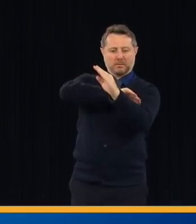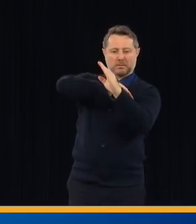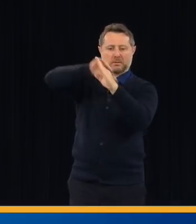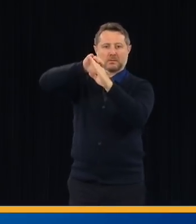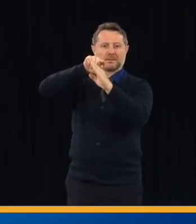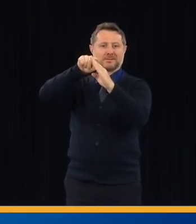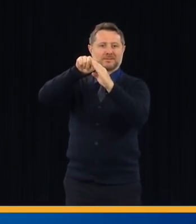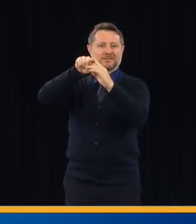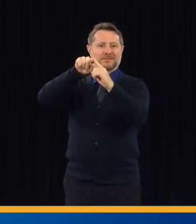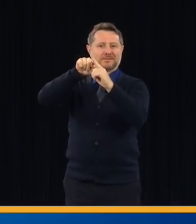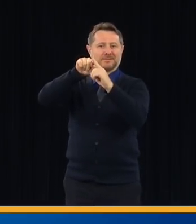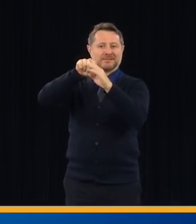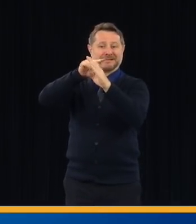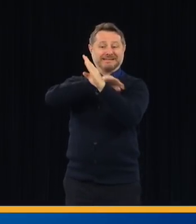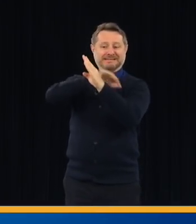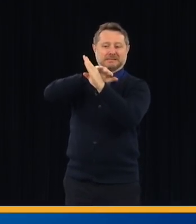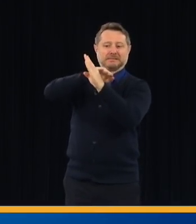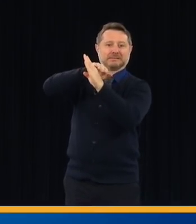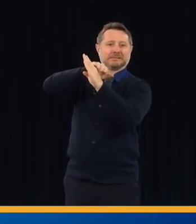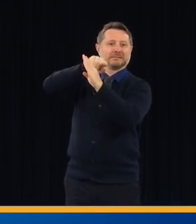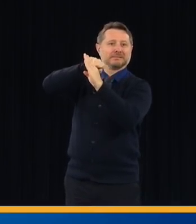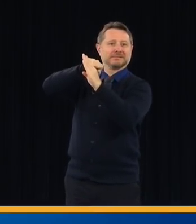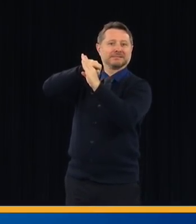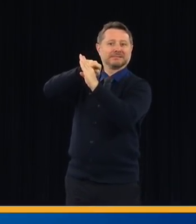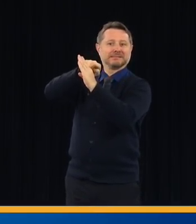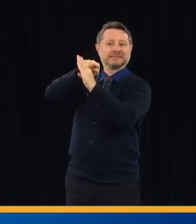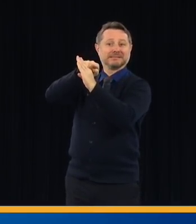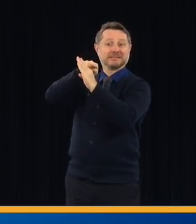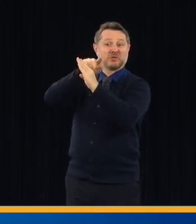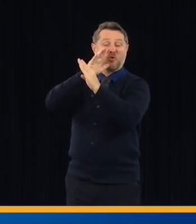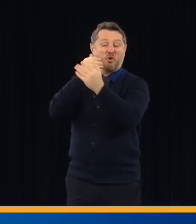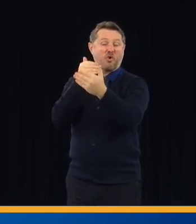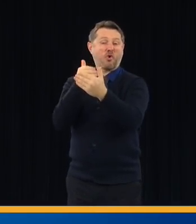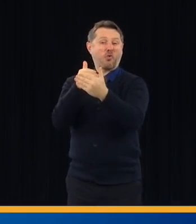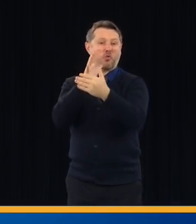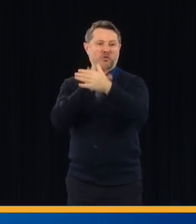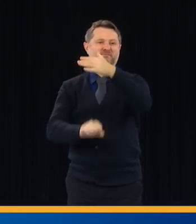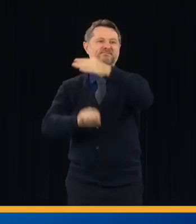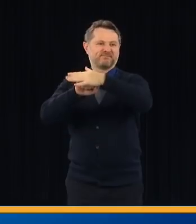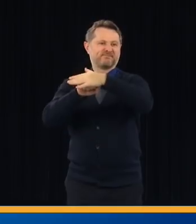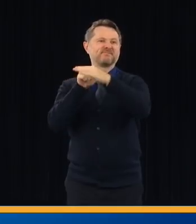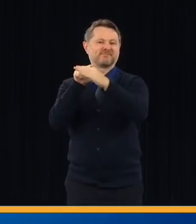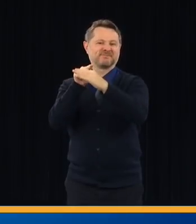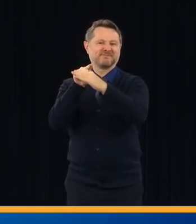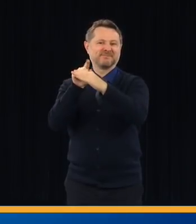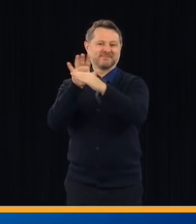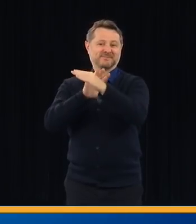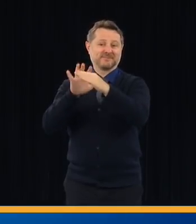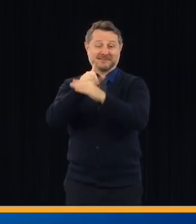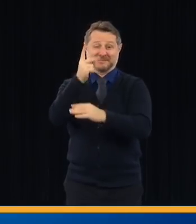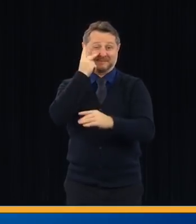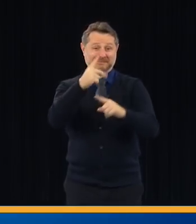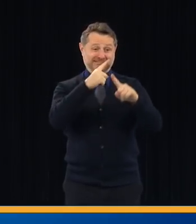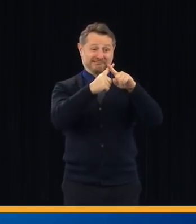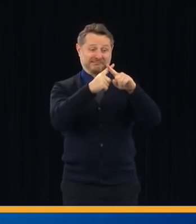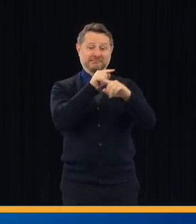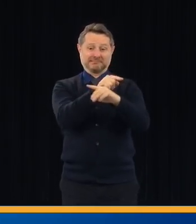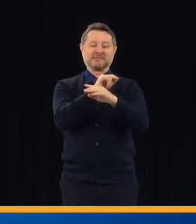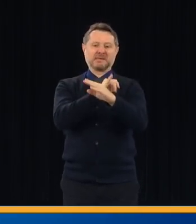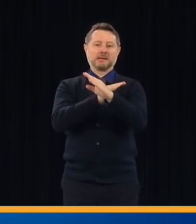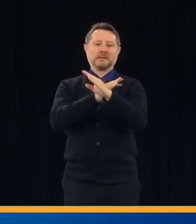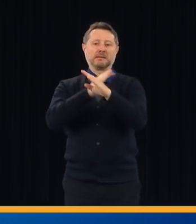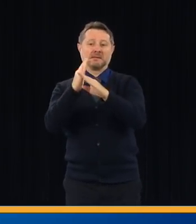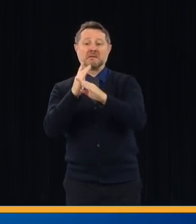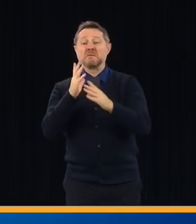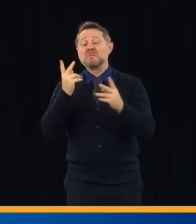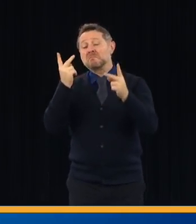closer. Depending on whose model you look at, they'll say 4, 5, 6, 7 days. Some people go out 14